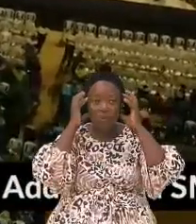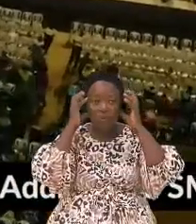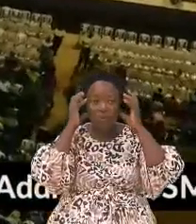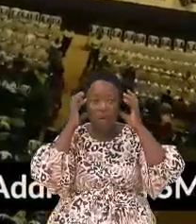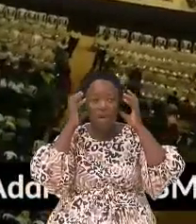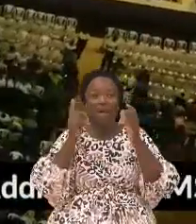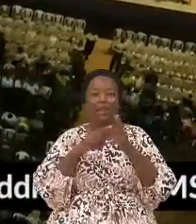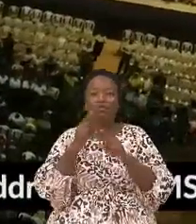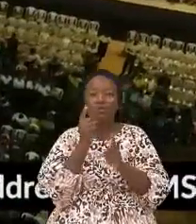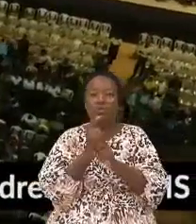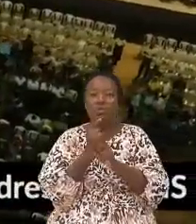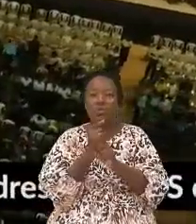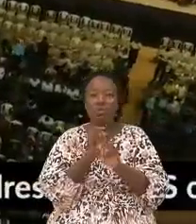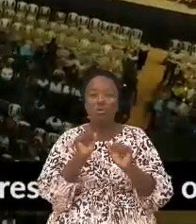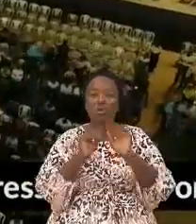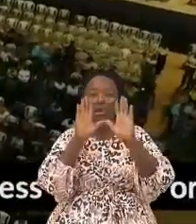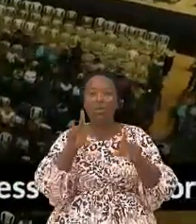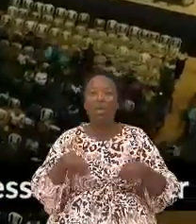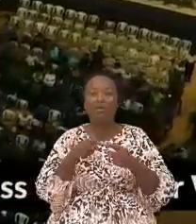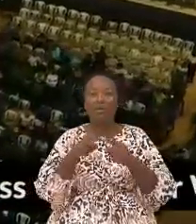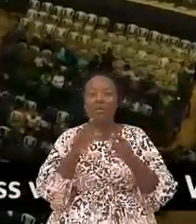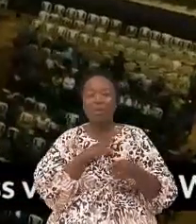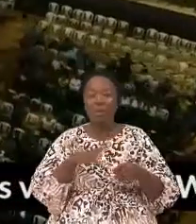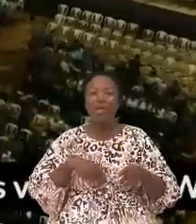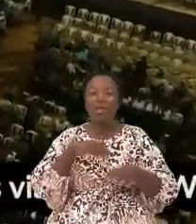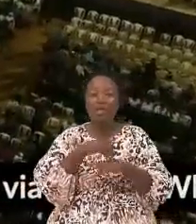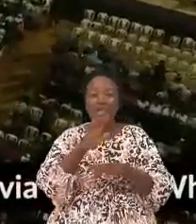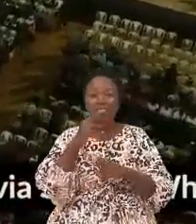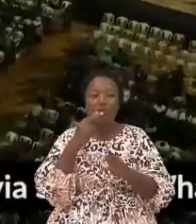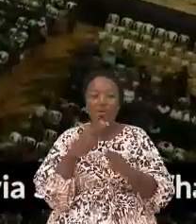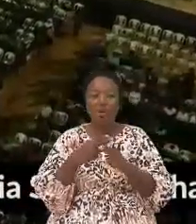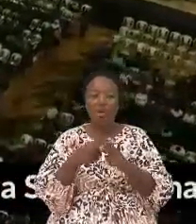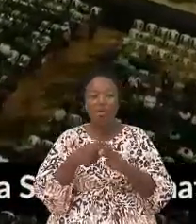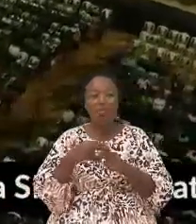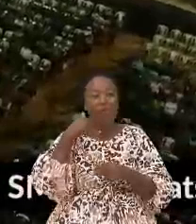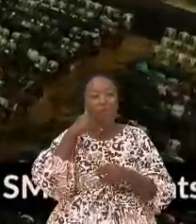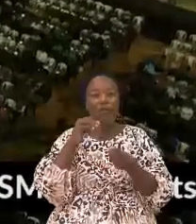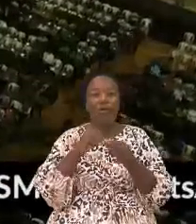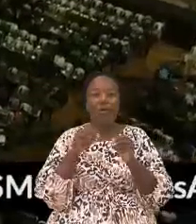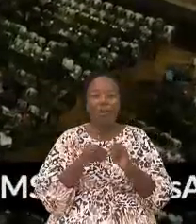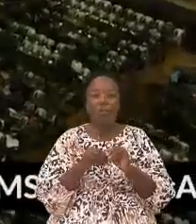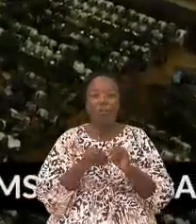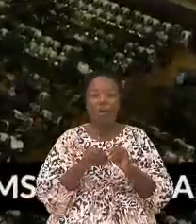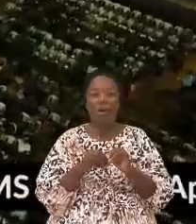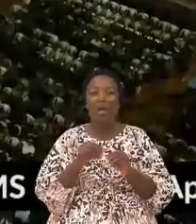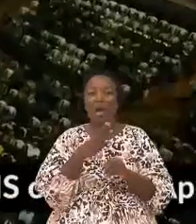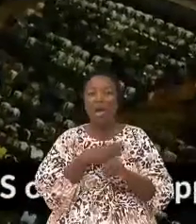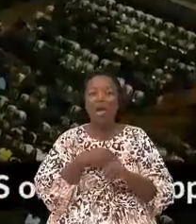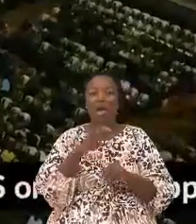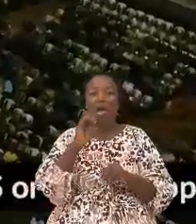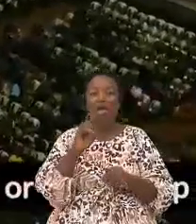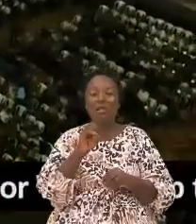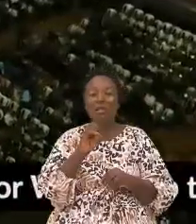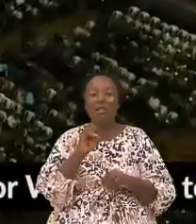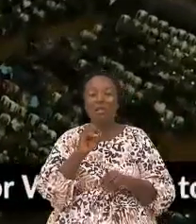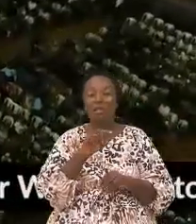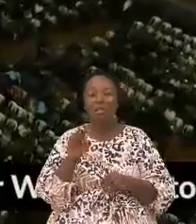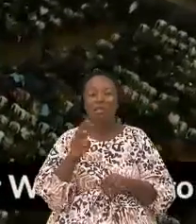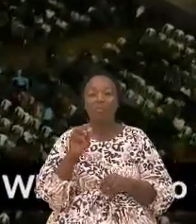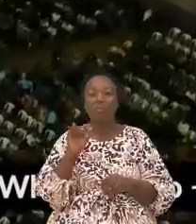If you are listening to that radio and you just gave your life to Christ, send your name,